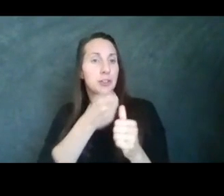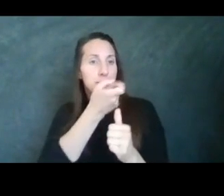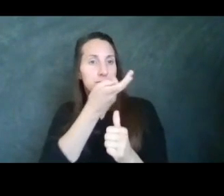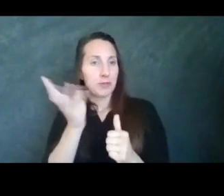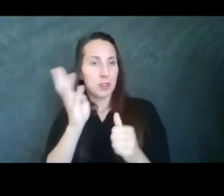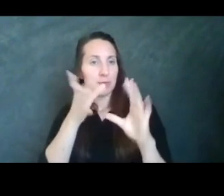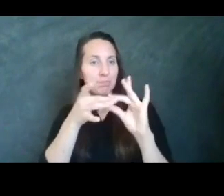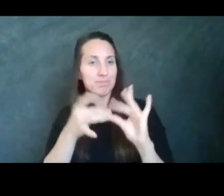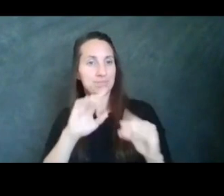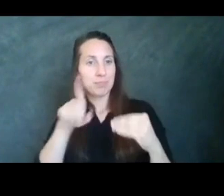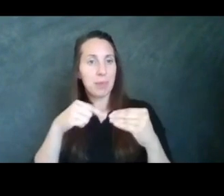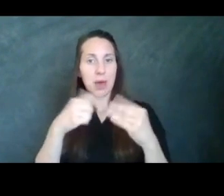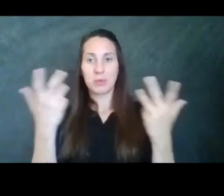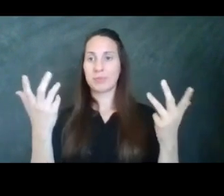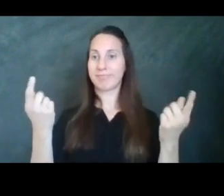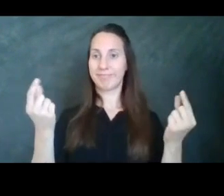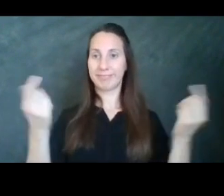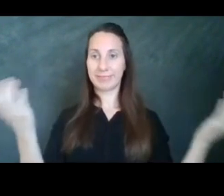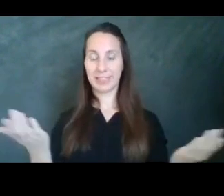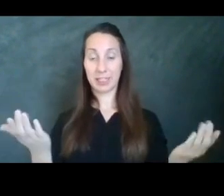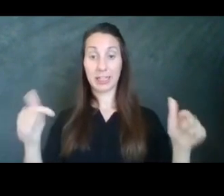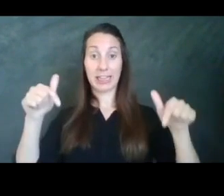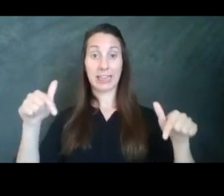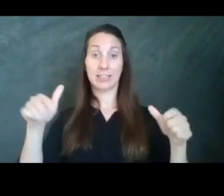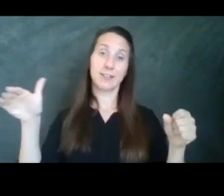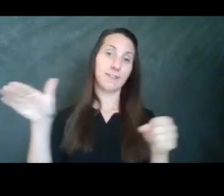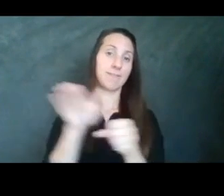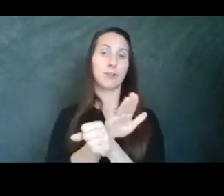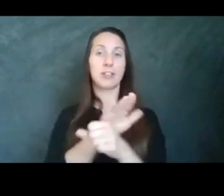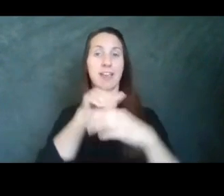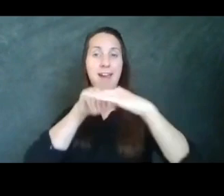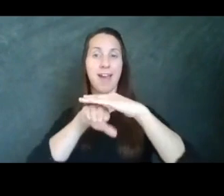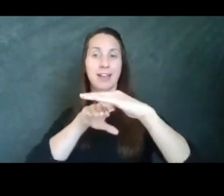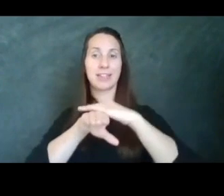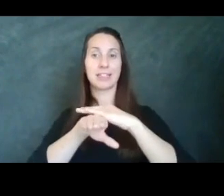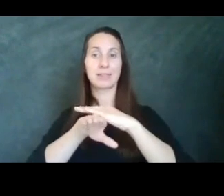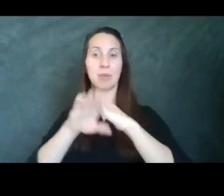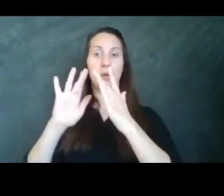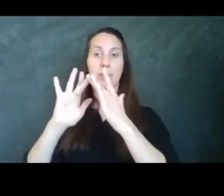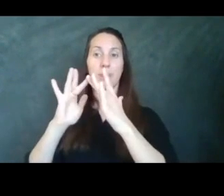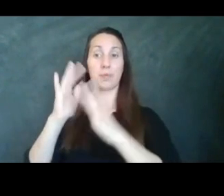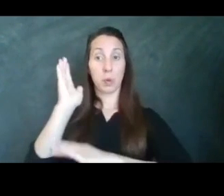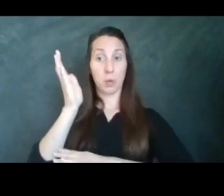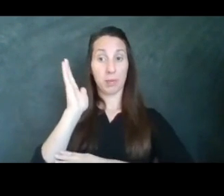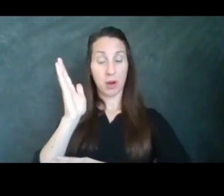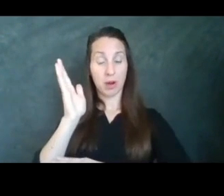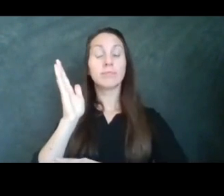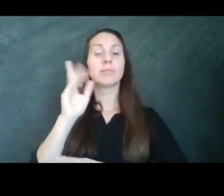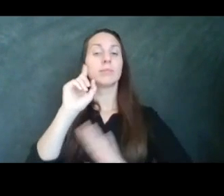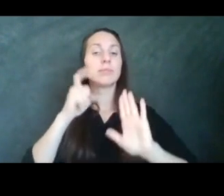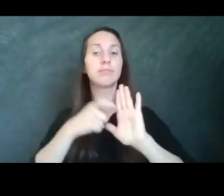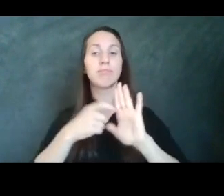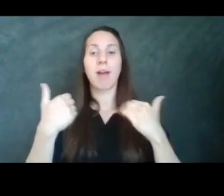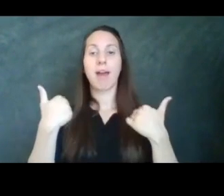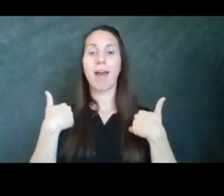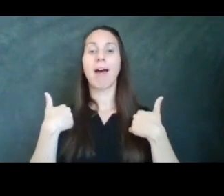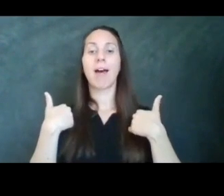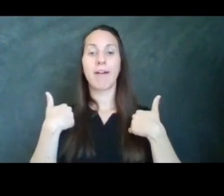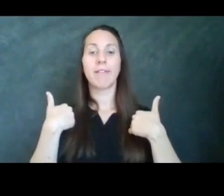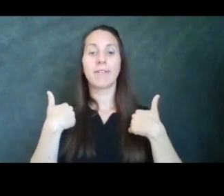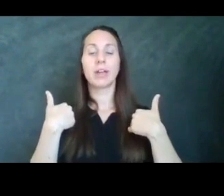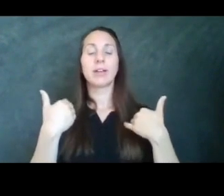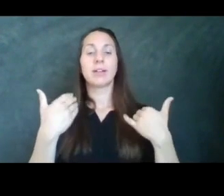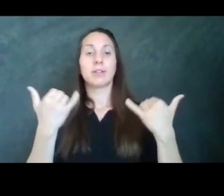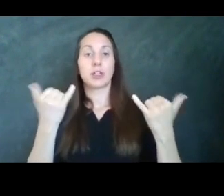housekeeping. This is a fully accessible webinar, and so you will note that the highlighted speaker on